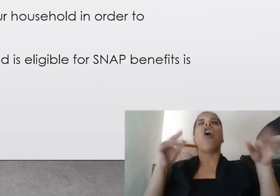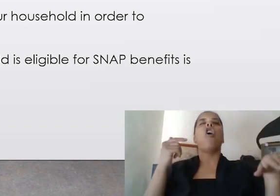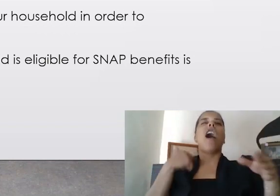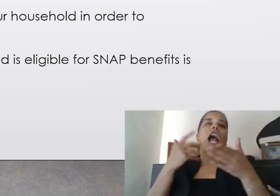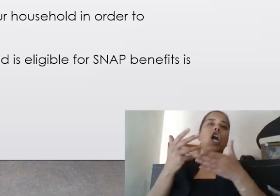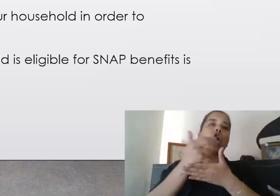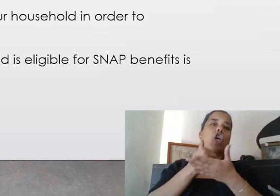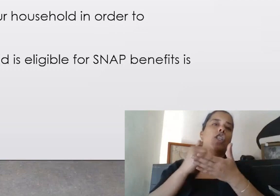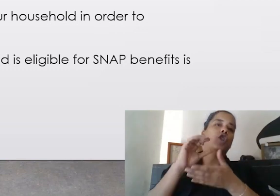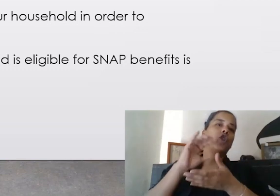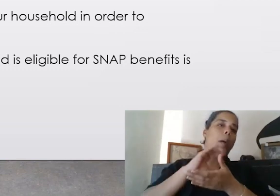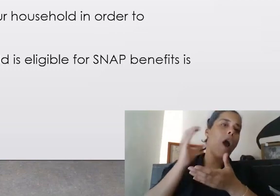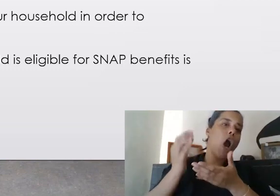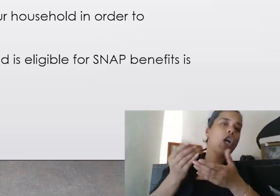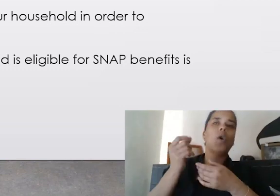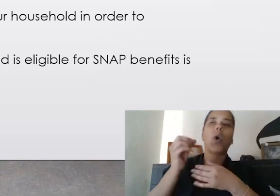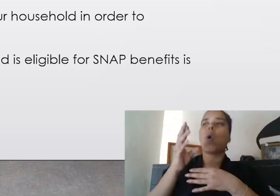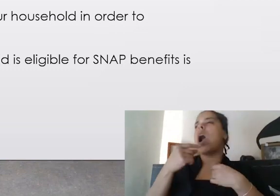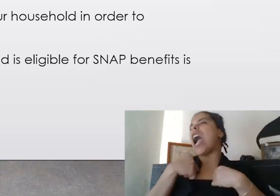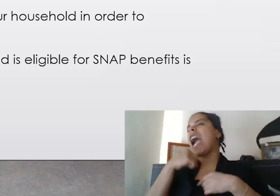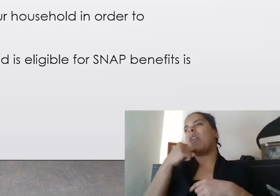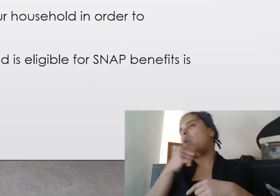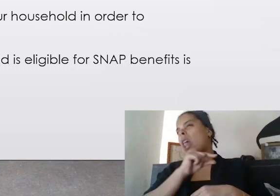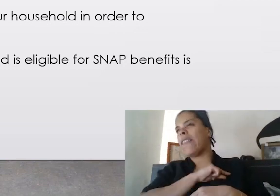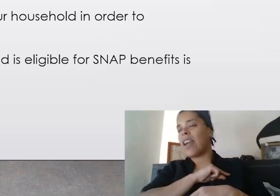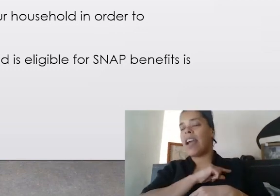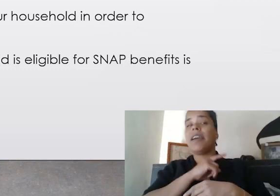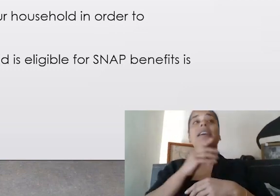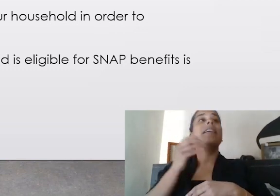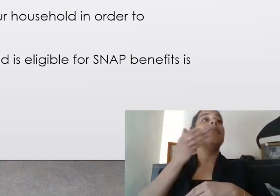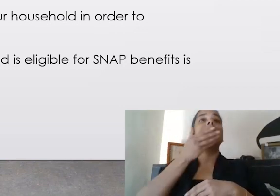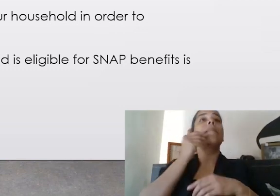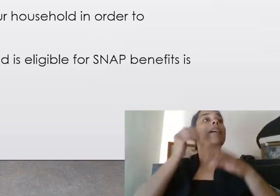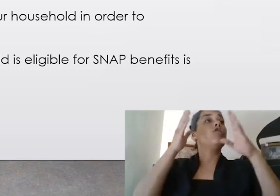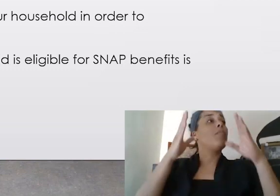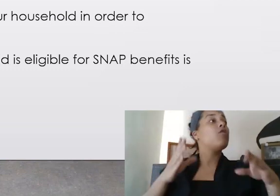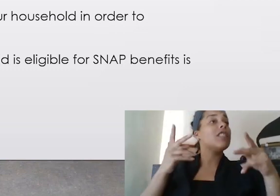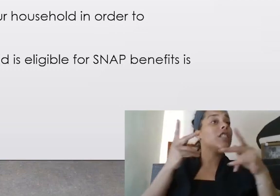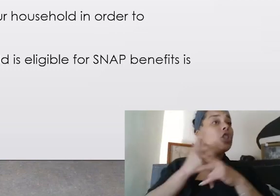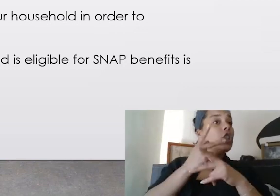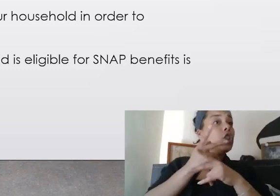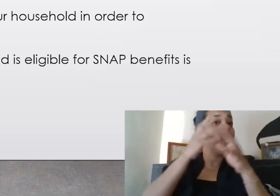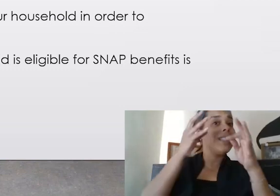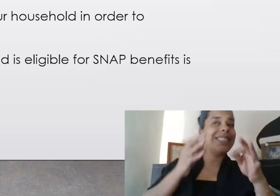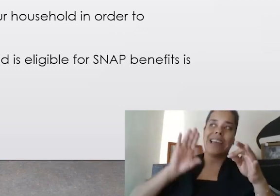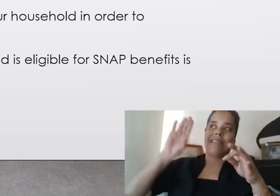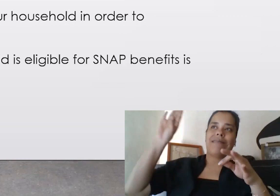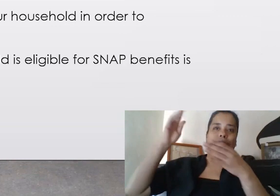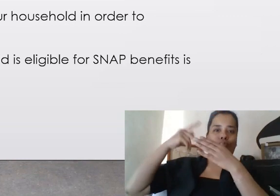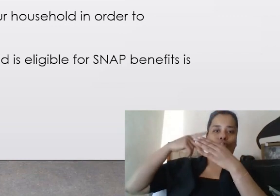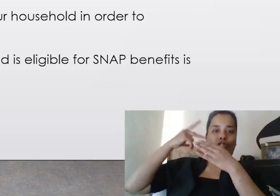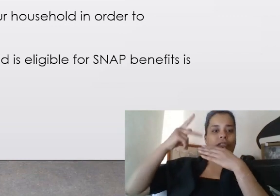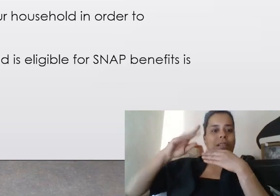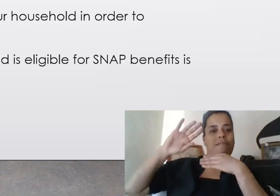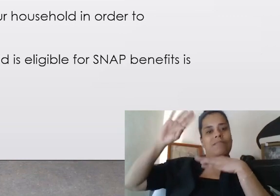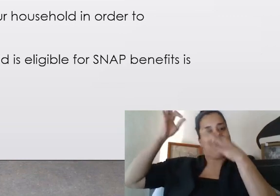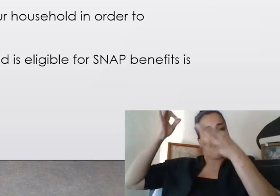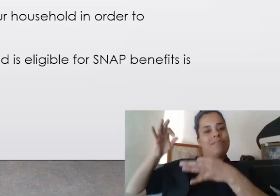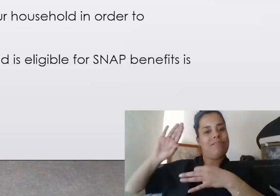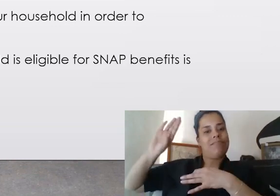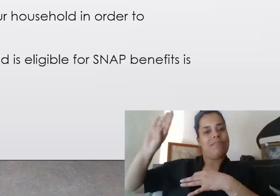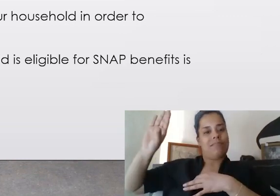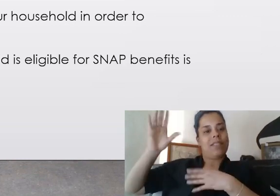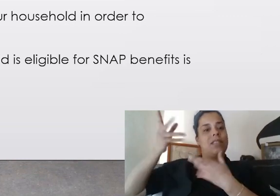don't think I qualify. The best person to make that determination is the program itself. So submit